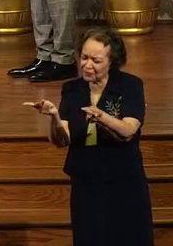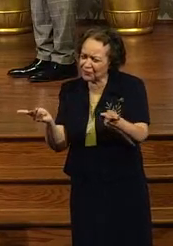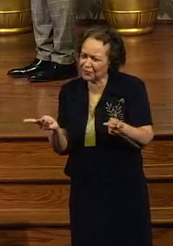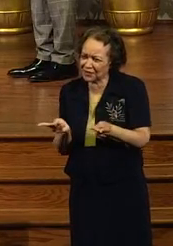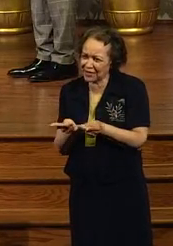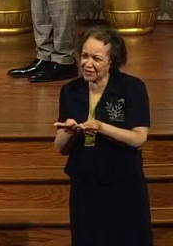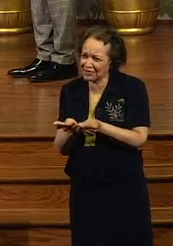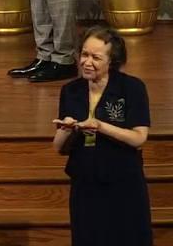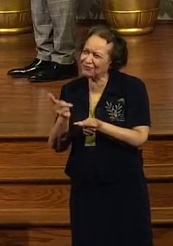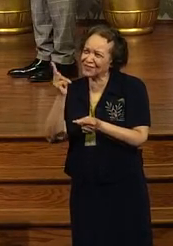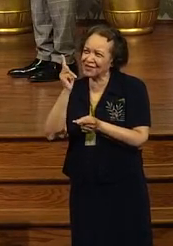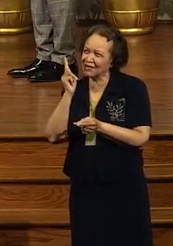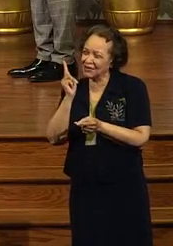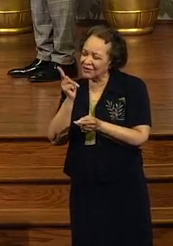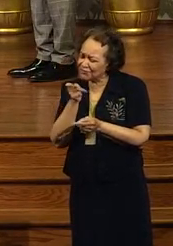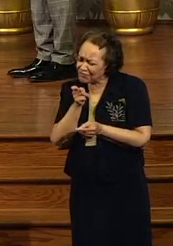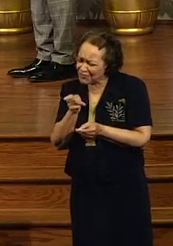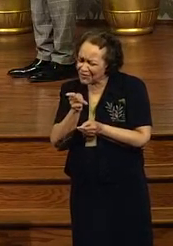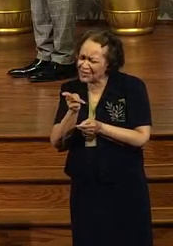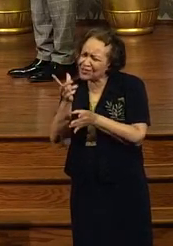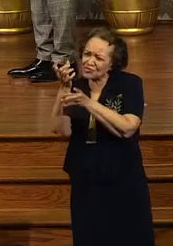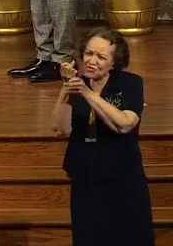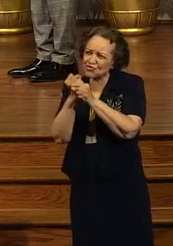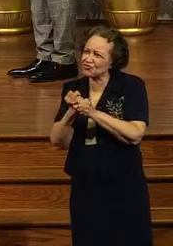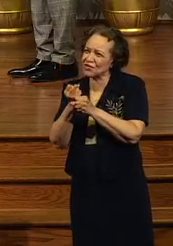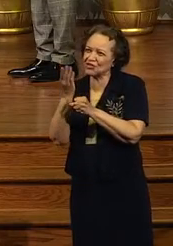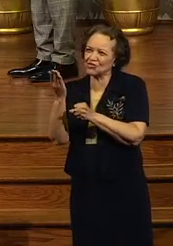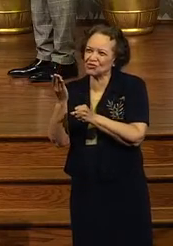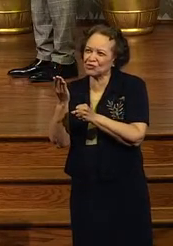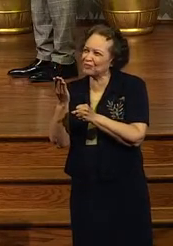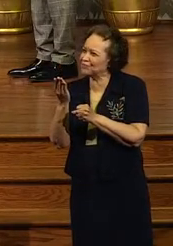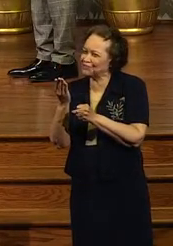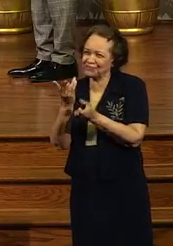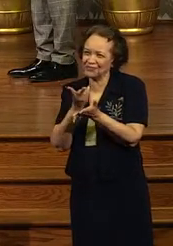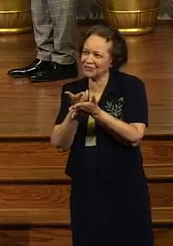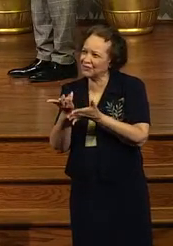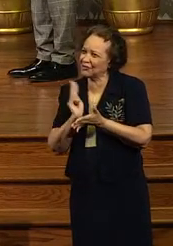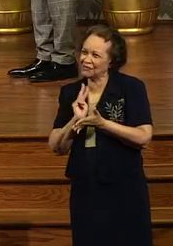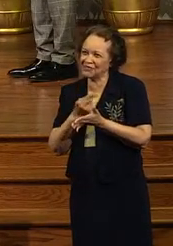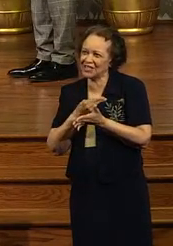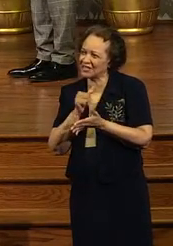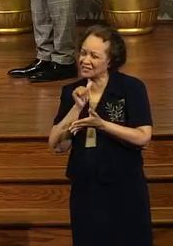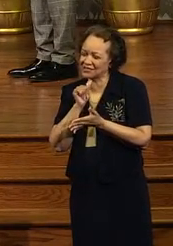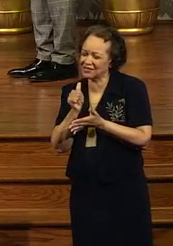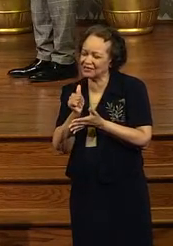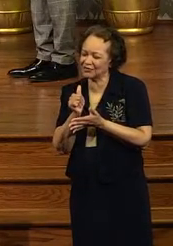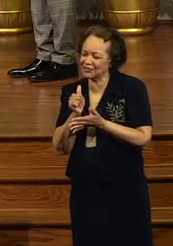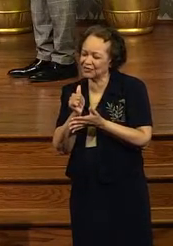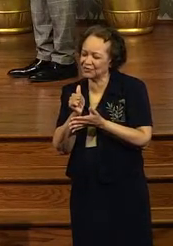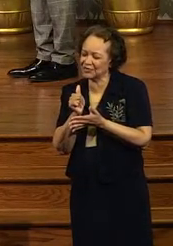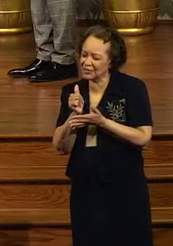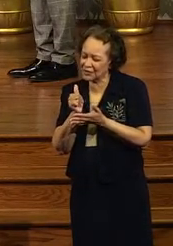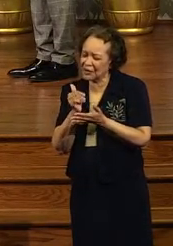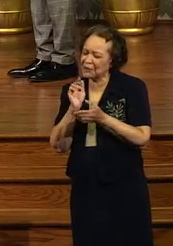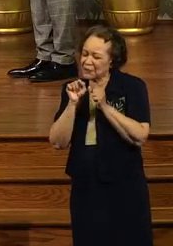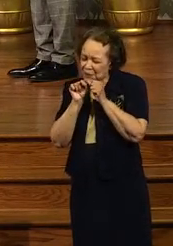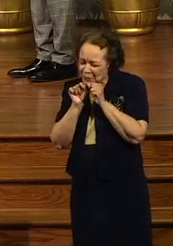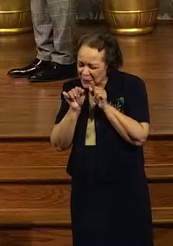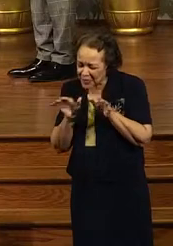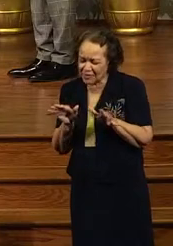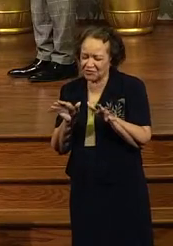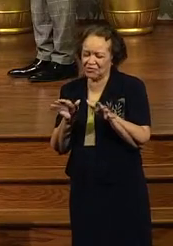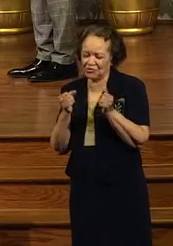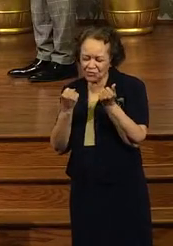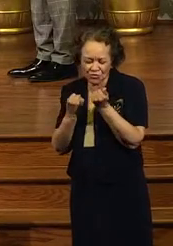has trusted you. So, Father, fail her not, I pray. Bless her, sustainer, an uplifter.